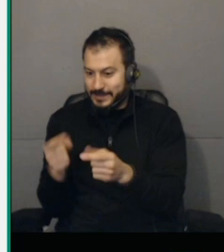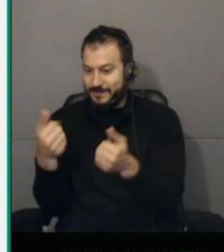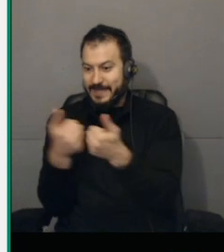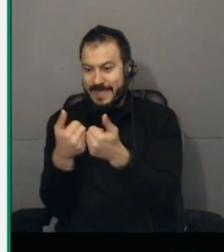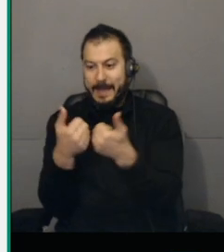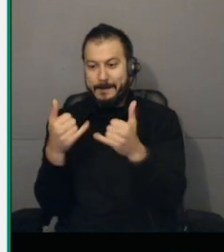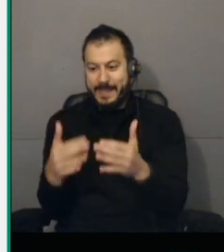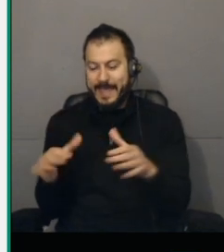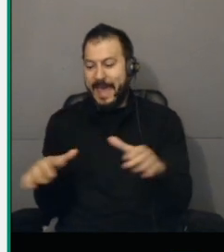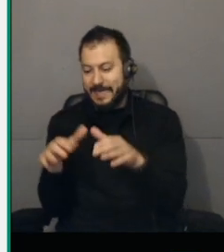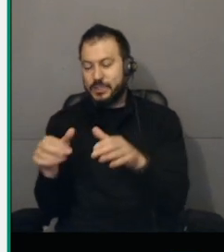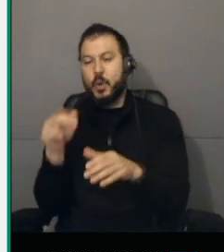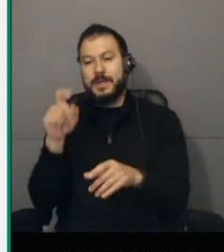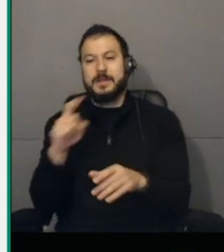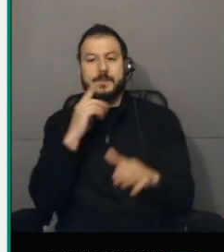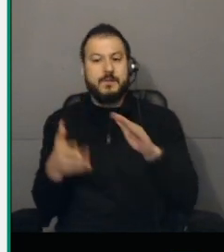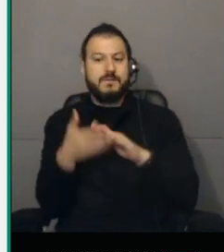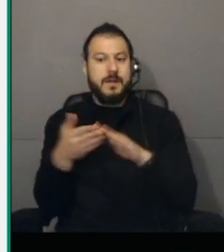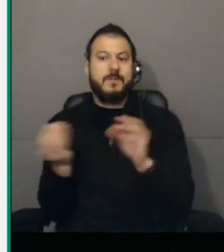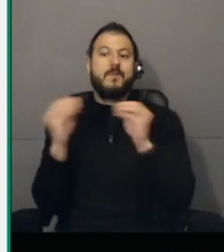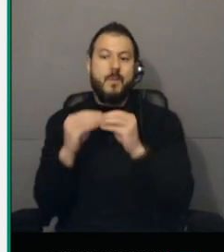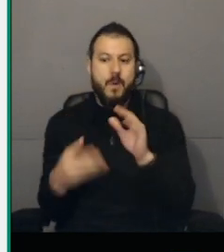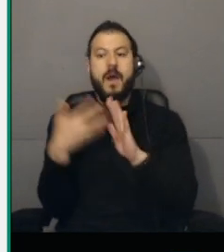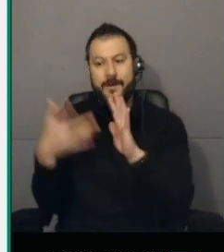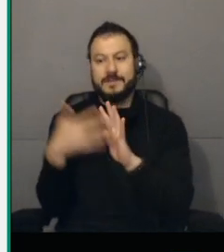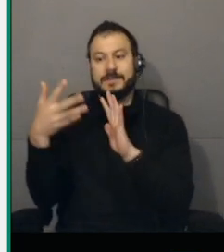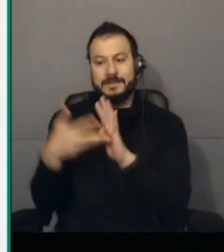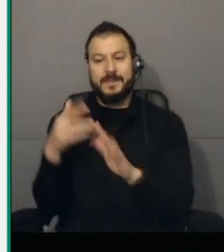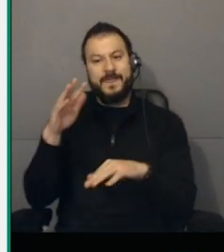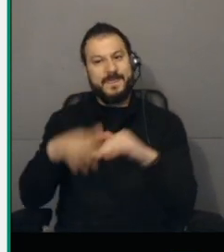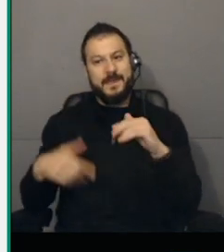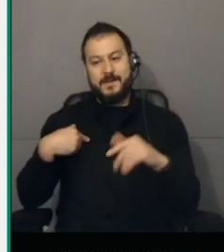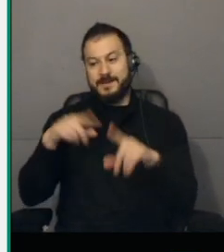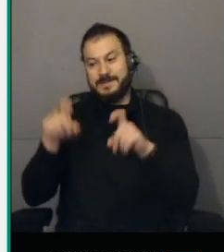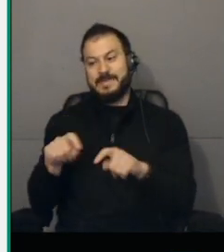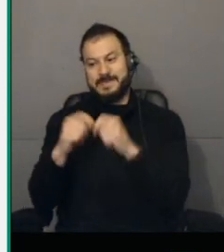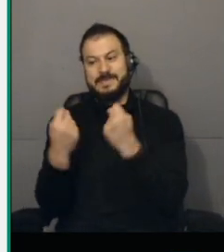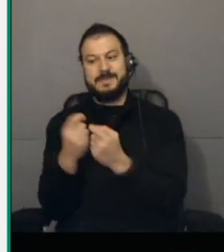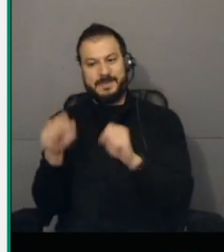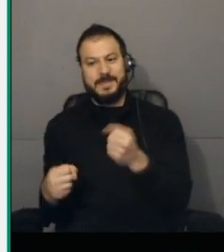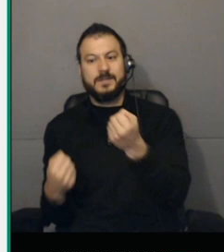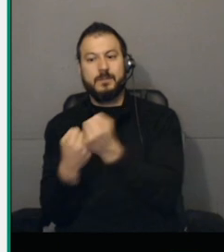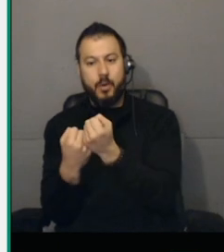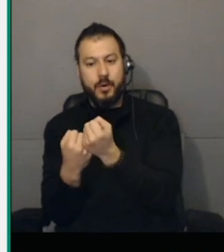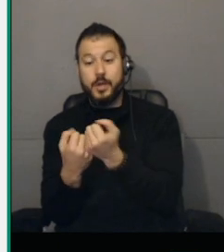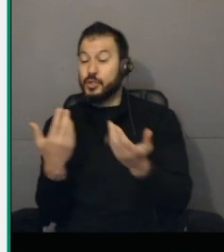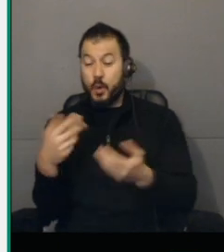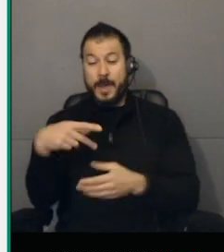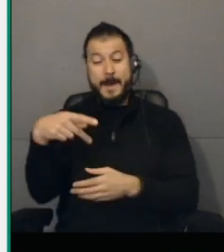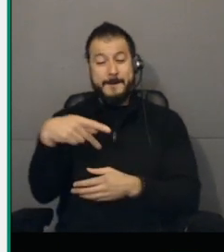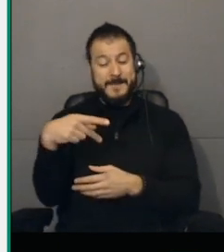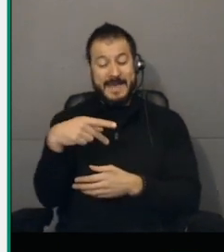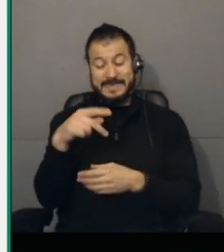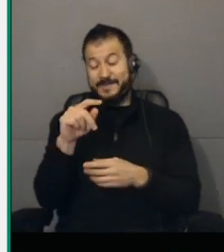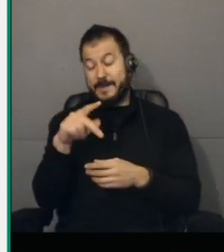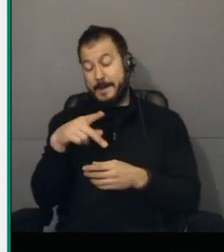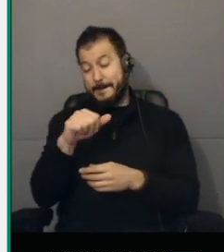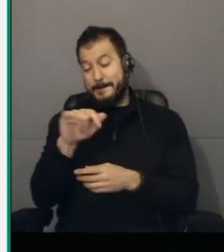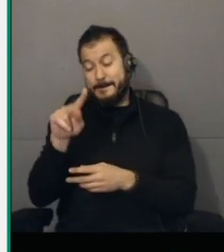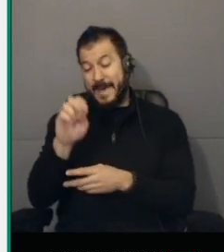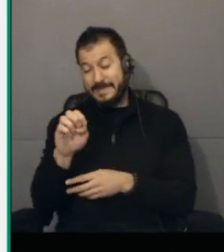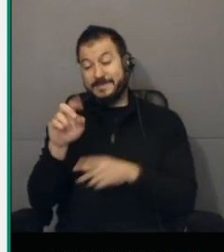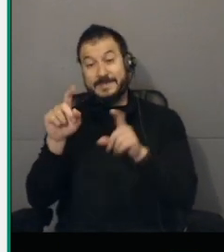gameplay action, or they need to be run way more often than our test teams can support. What we then get out of passive tests is, as